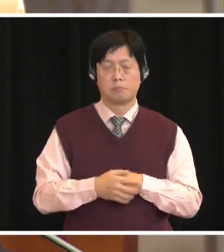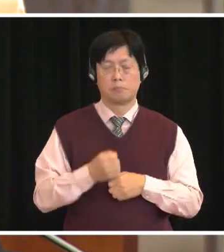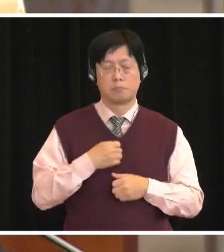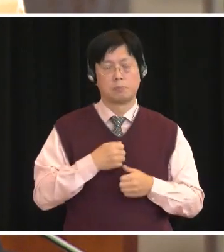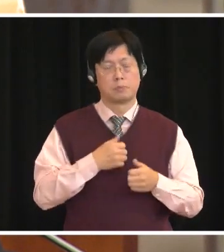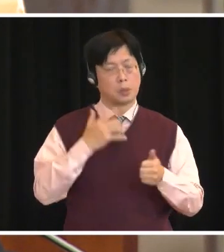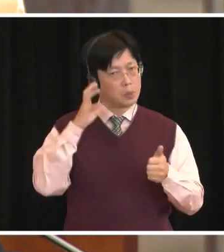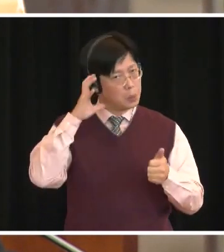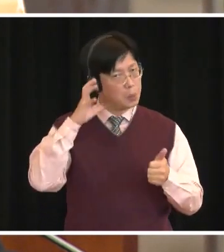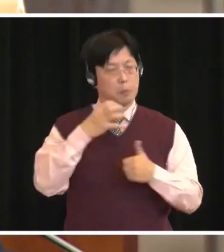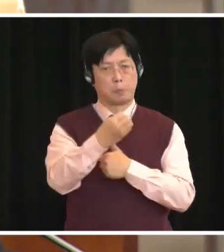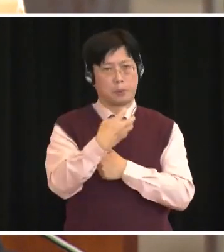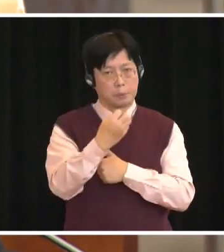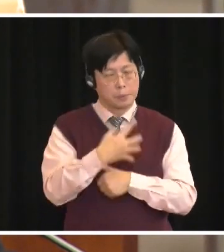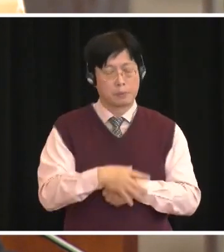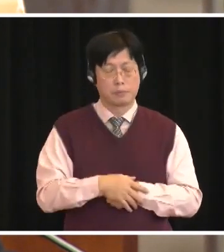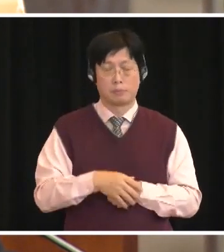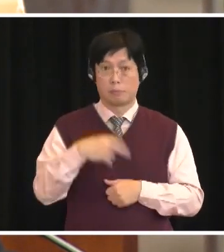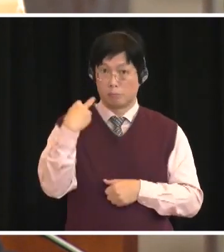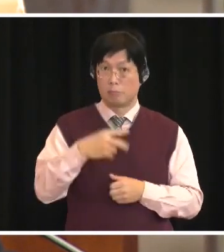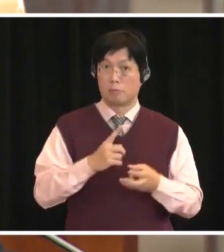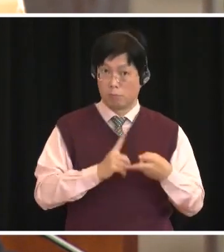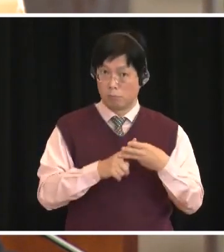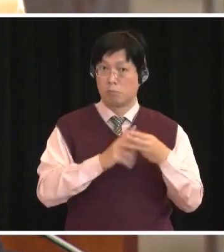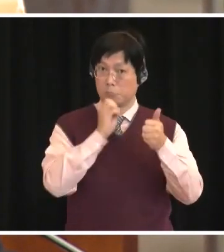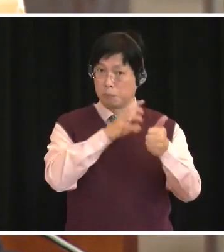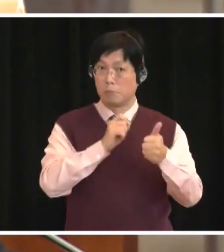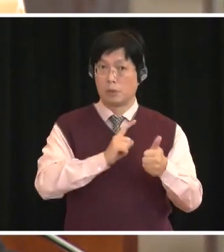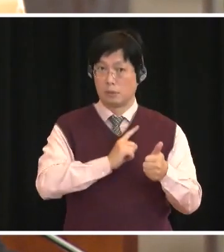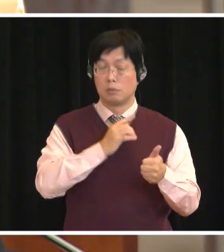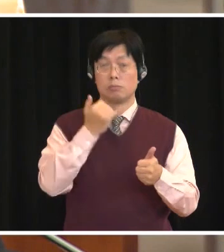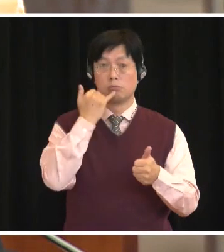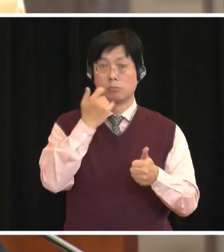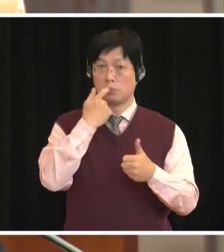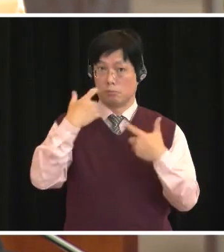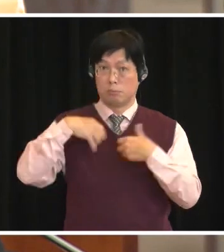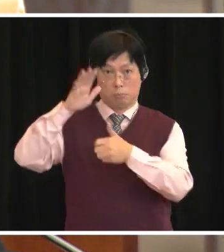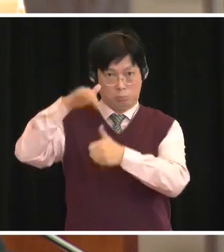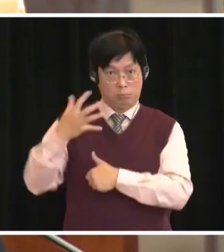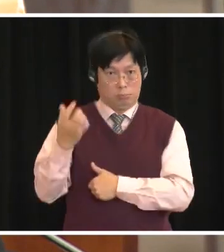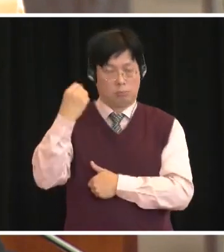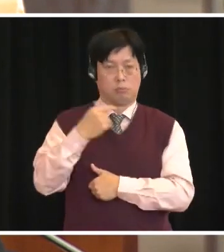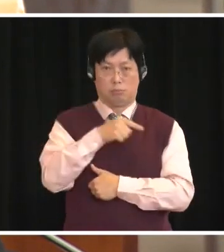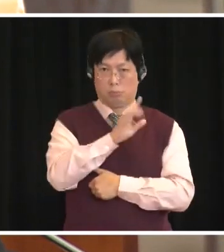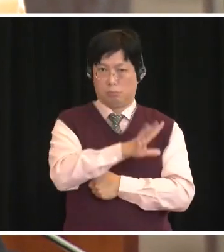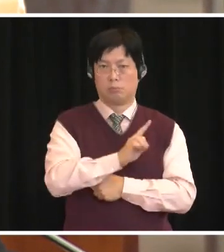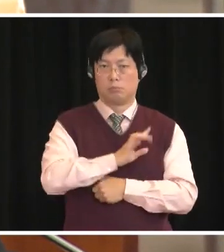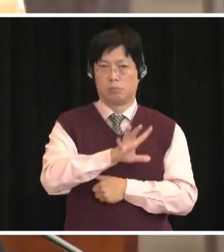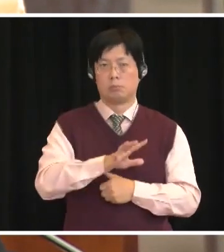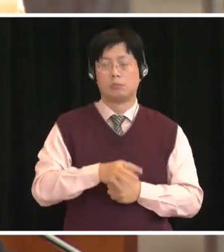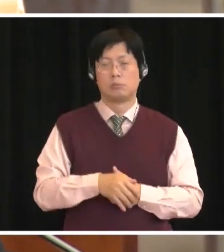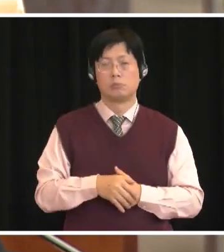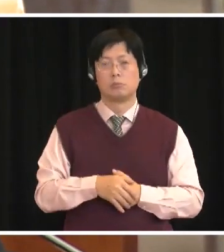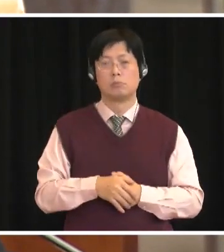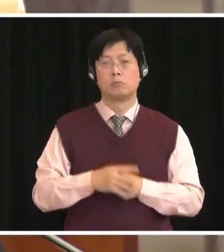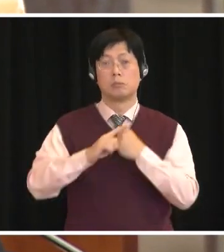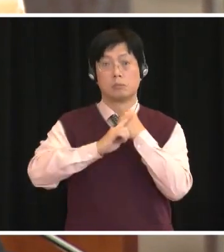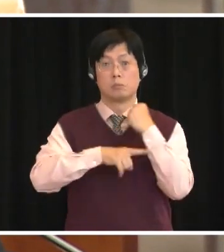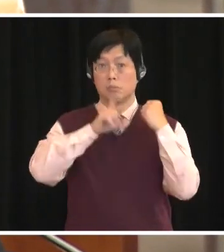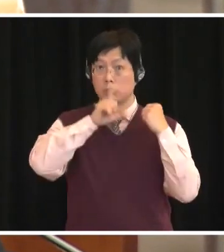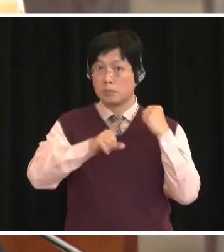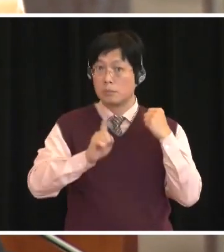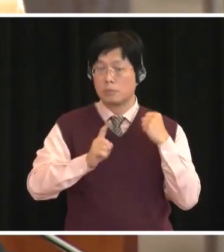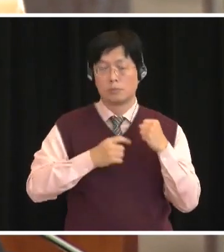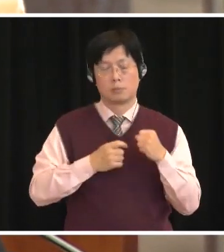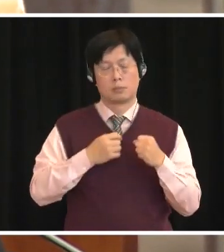the police officer has to tell the juvenile what crime he or she has committed. And we will also